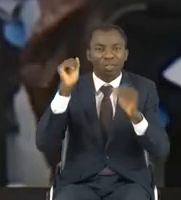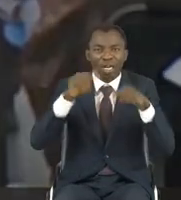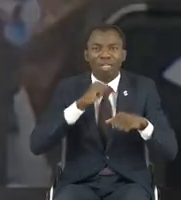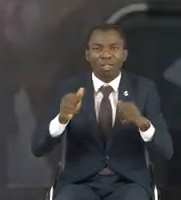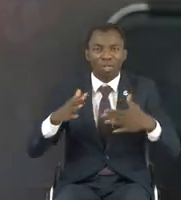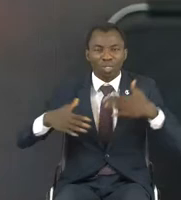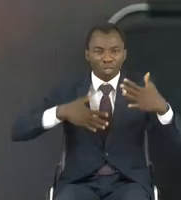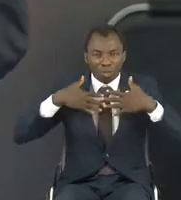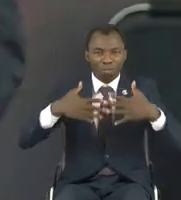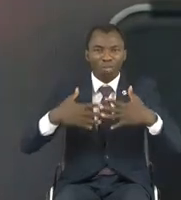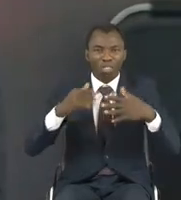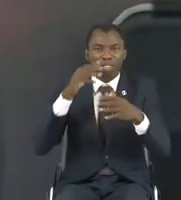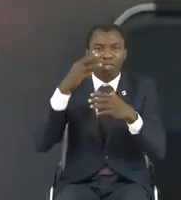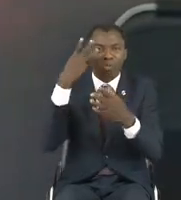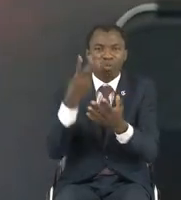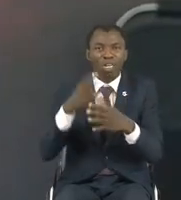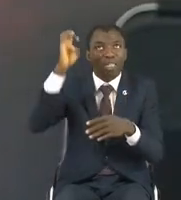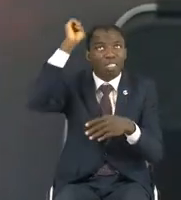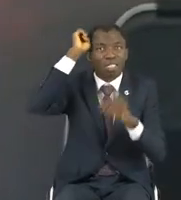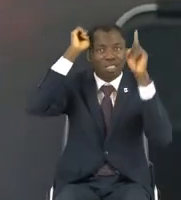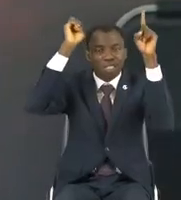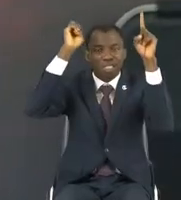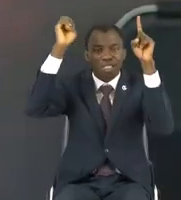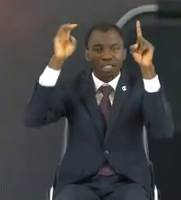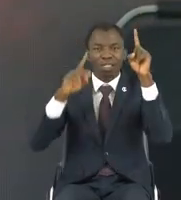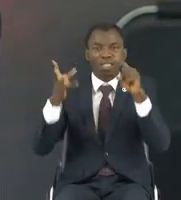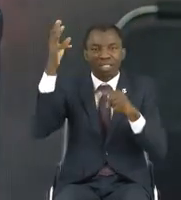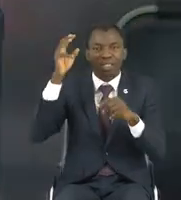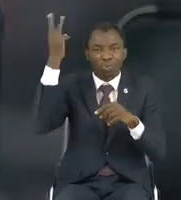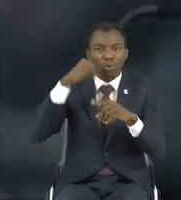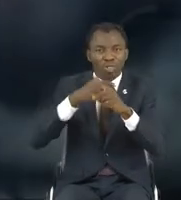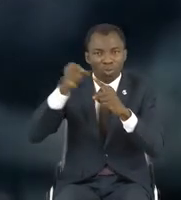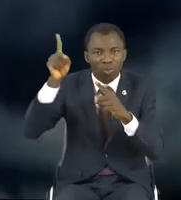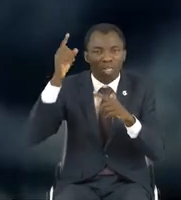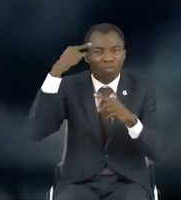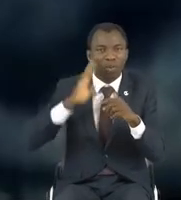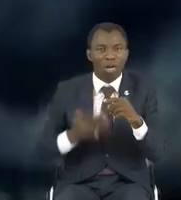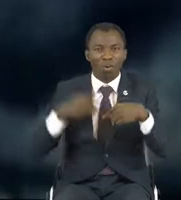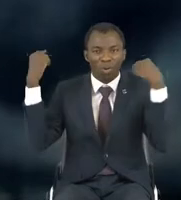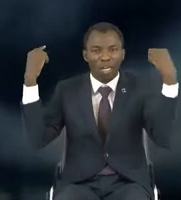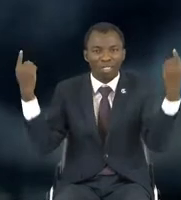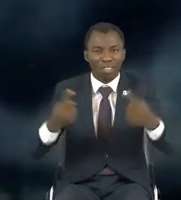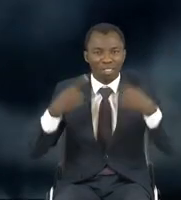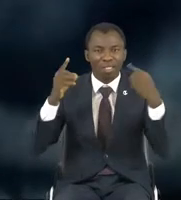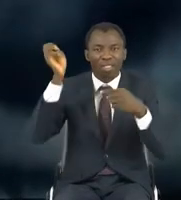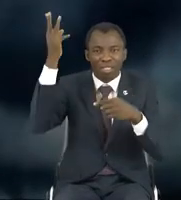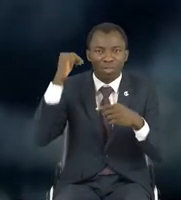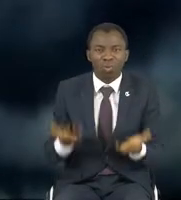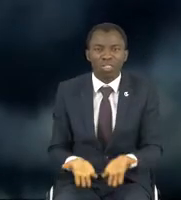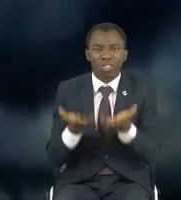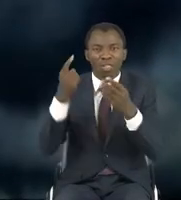Internal wound, he was wounded for a transgression. He was raised